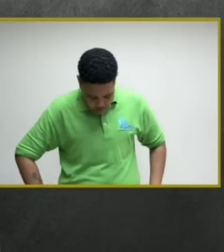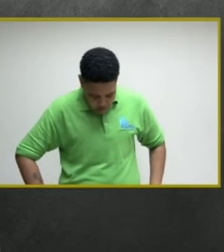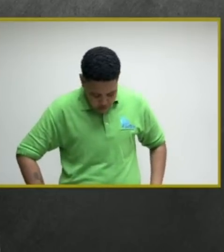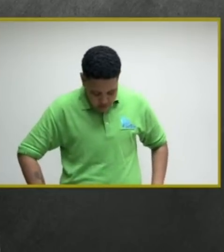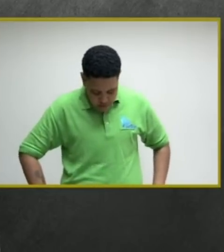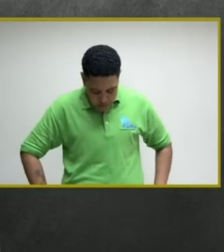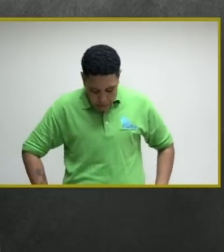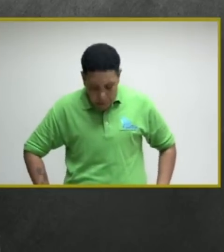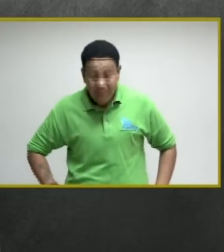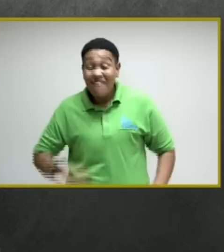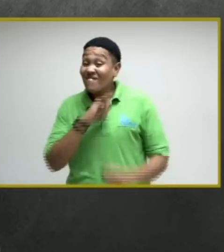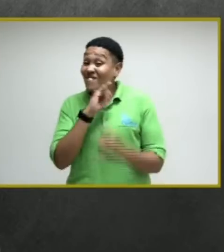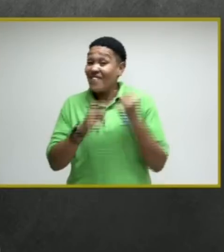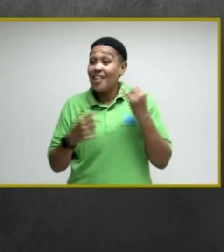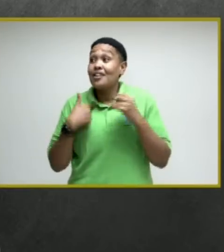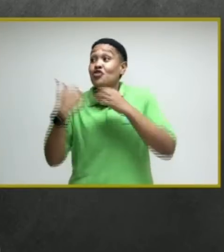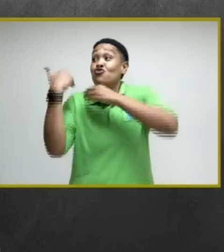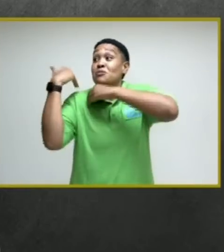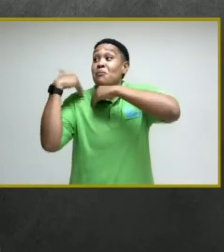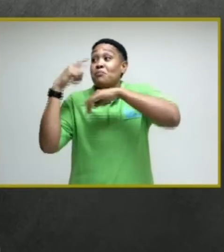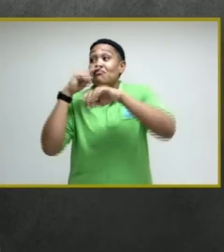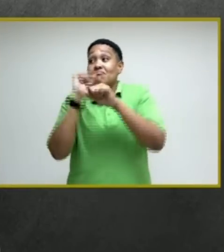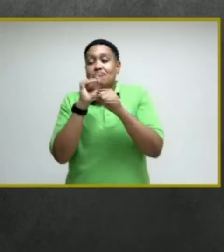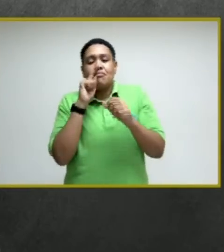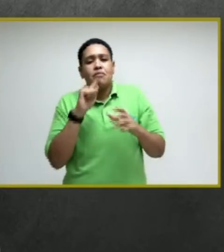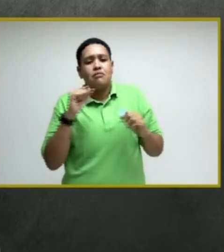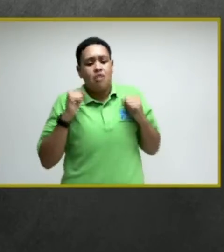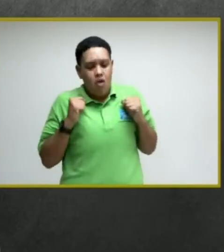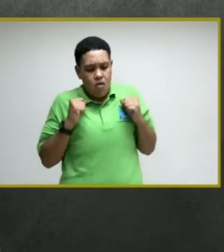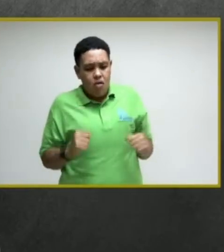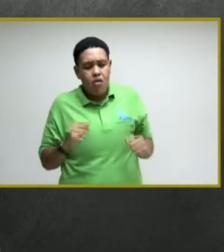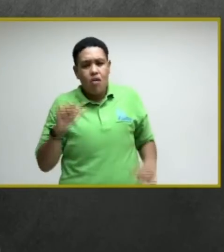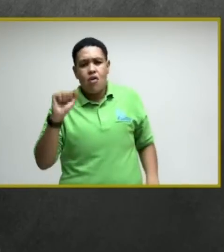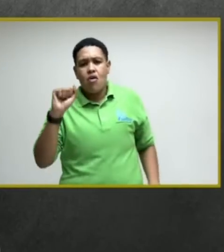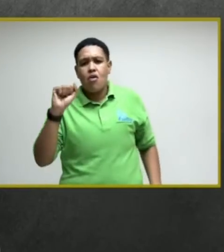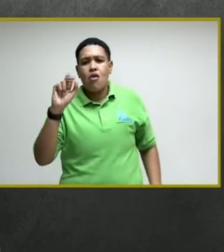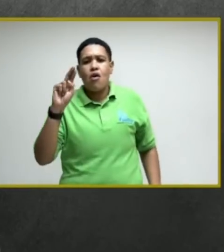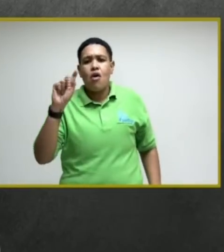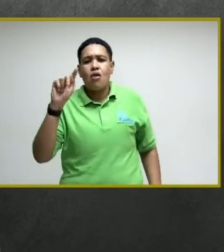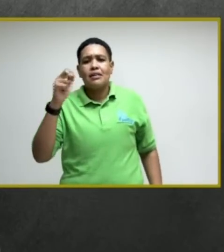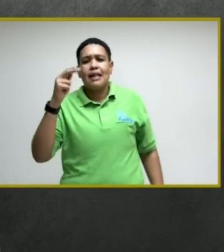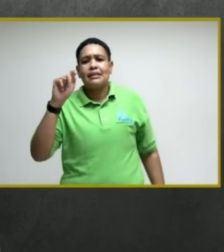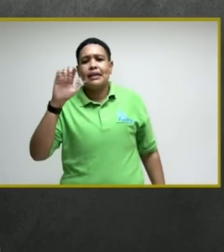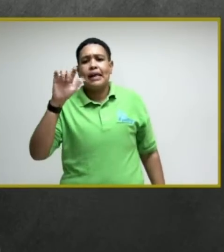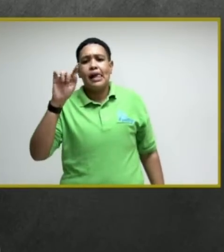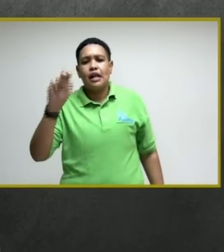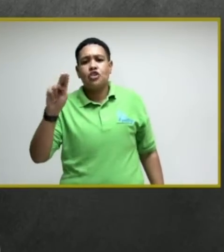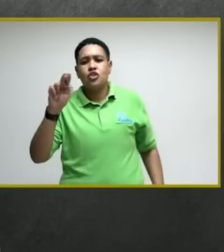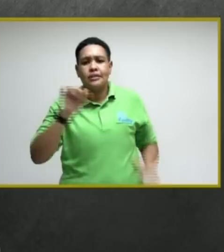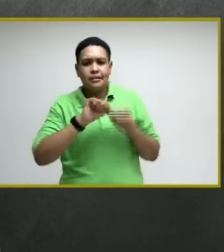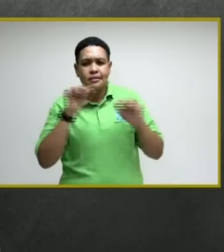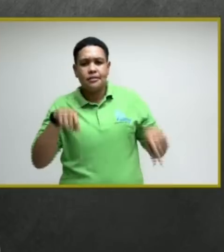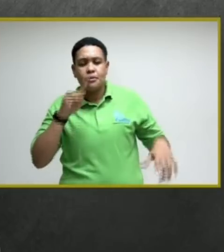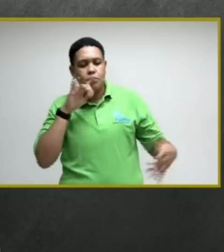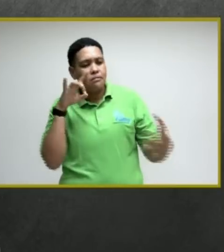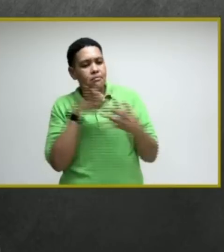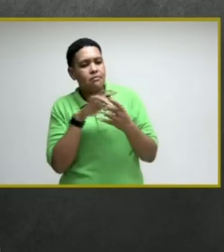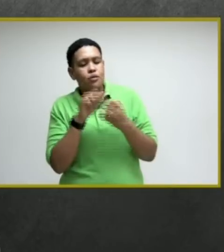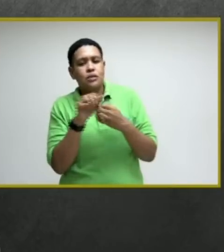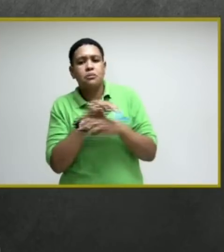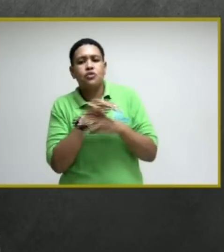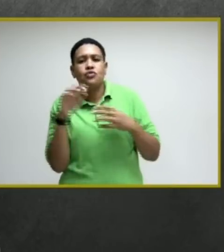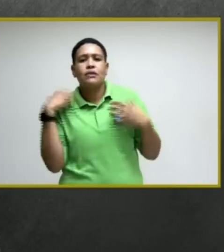authentication and system which will be linked with the Ministry of Health and